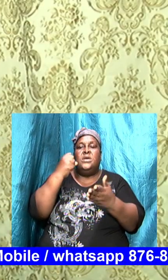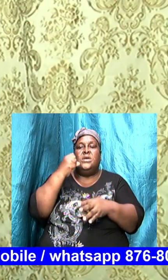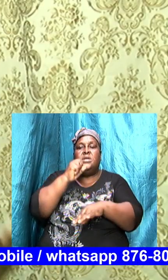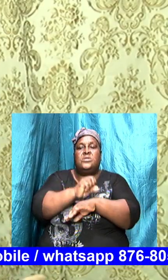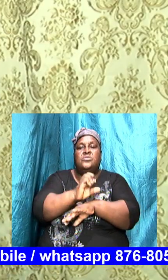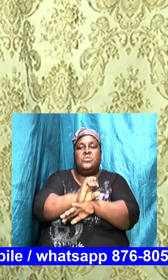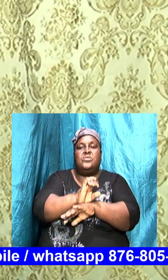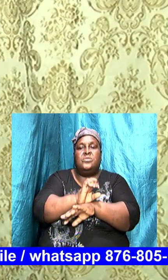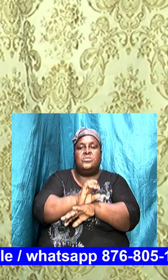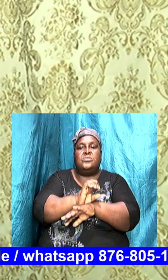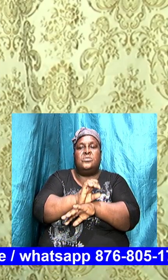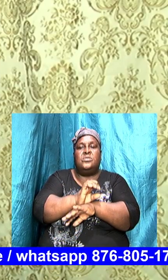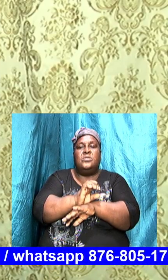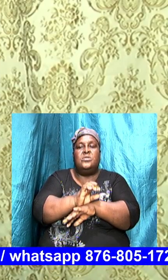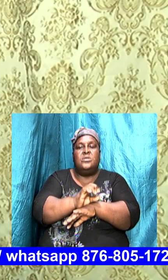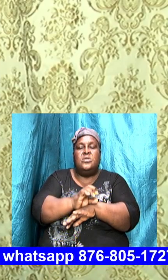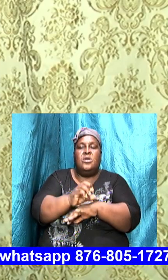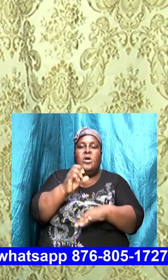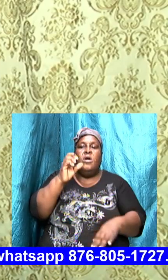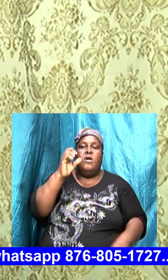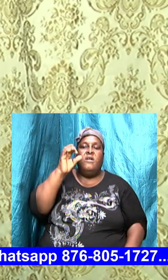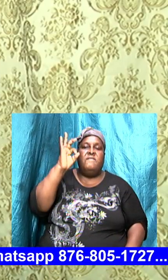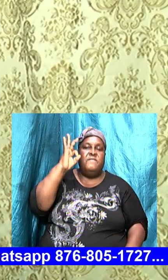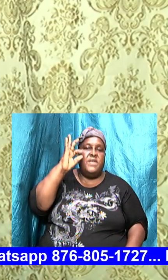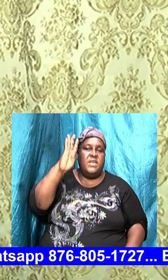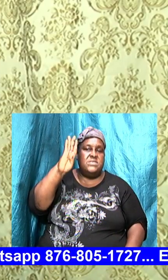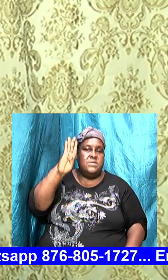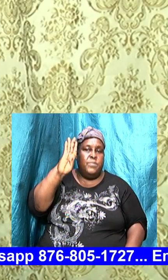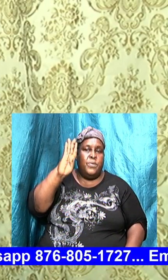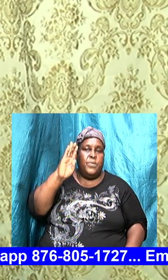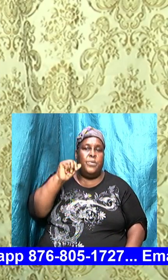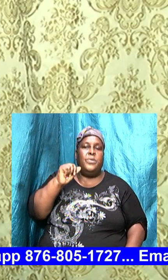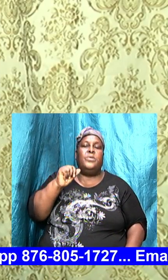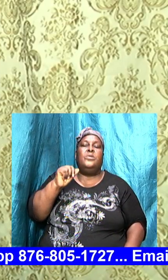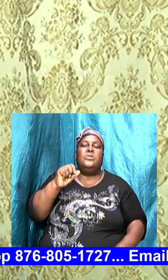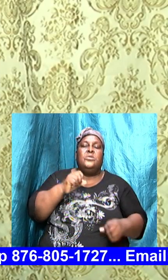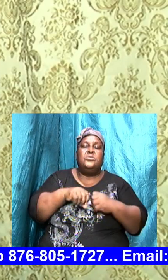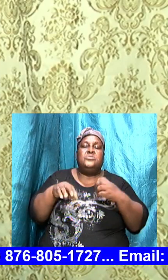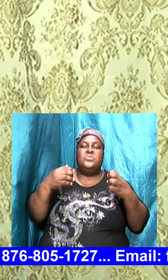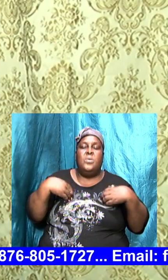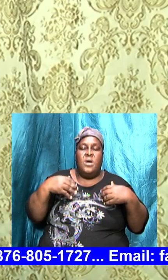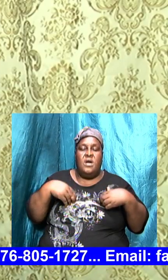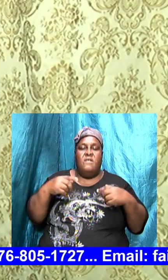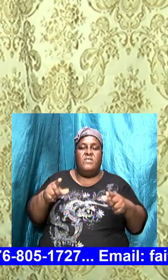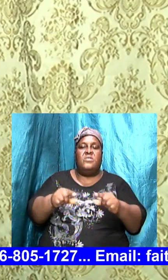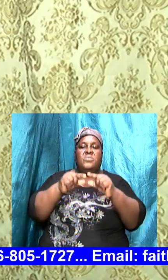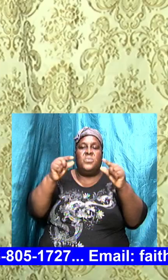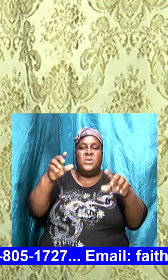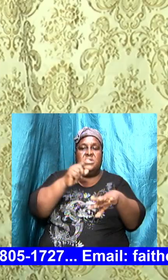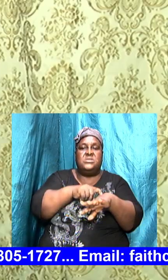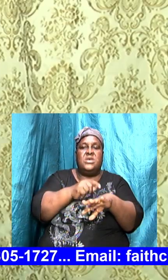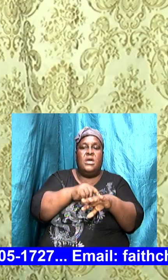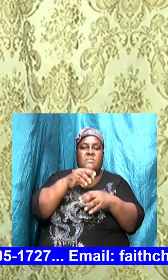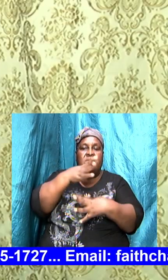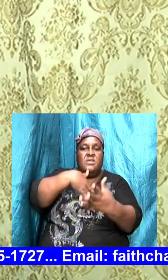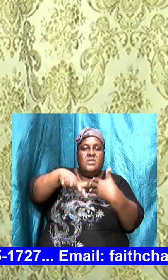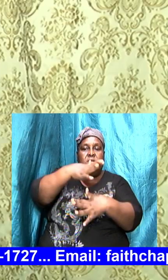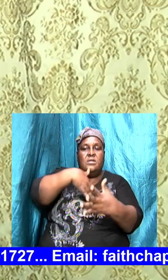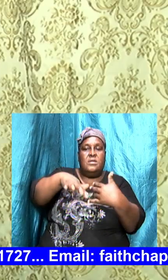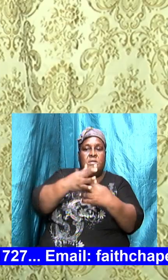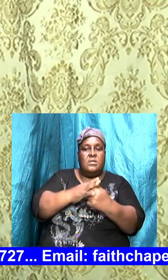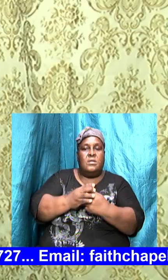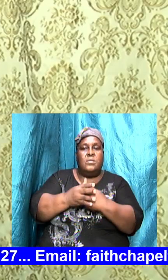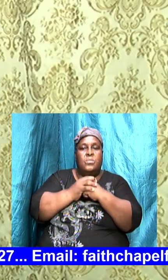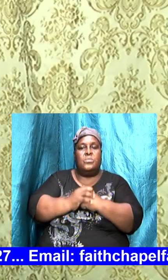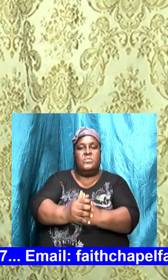via YouTube or Facebook, so that we can have a great time of fellowship and worship and togetherness.